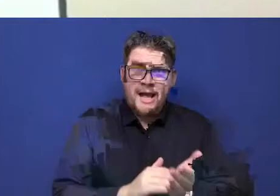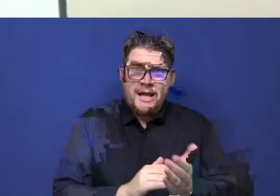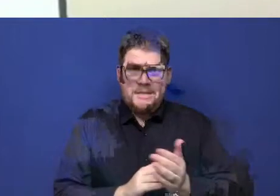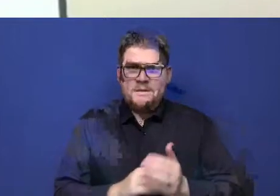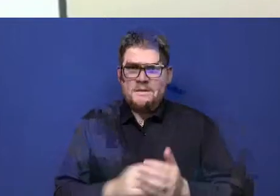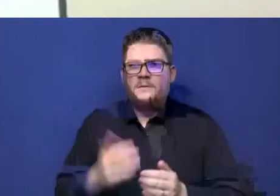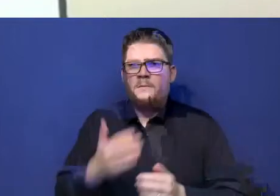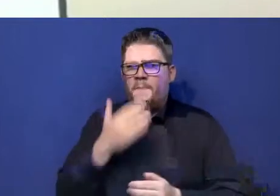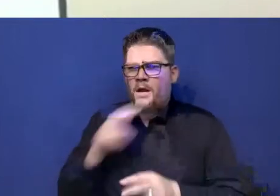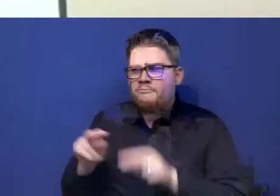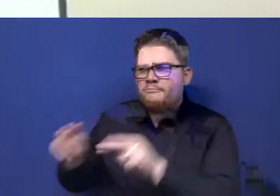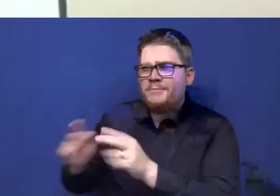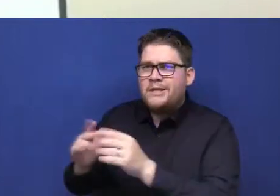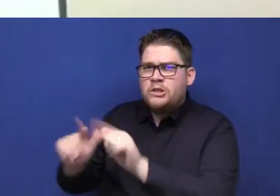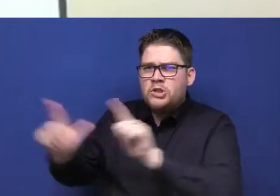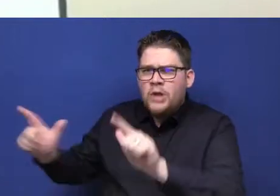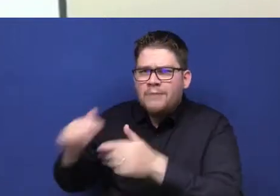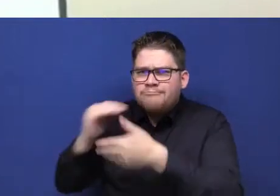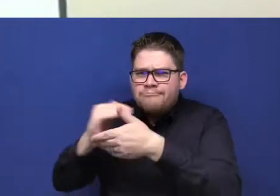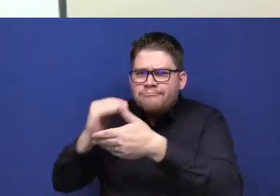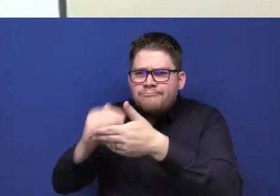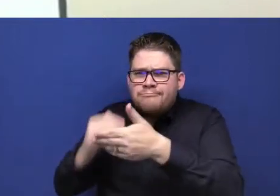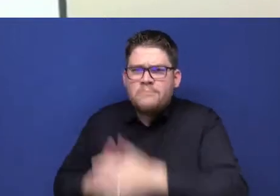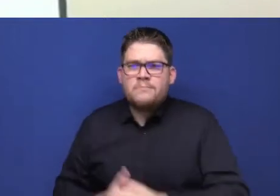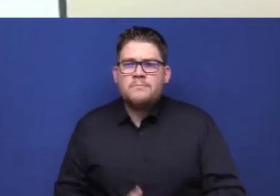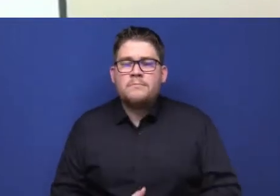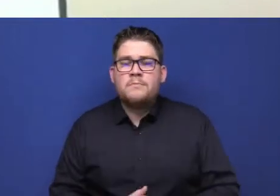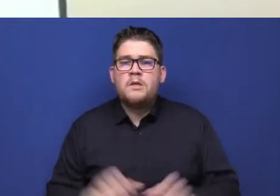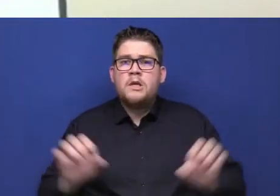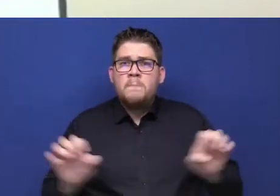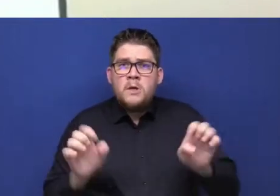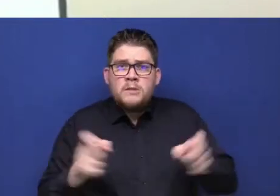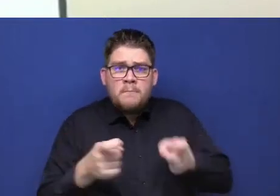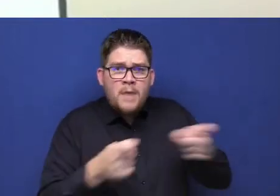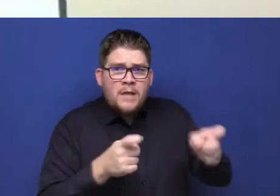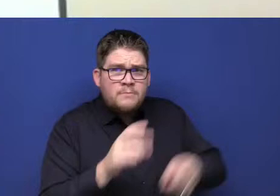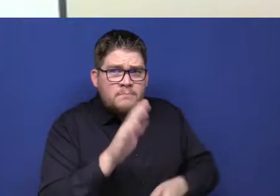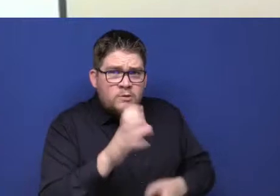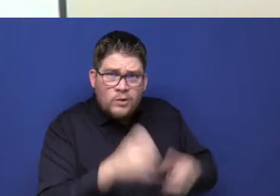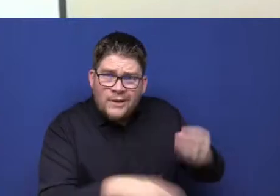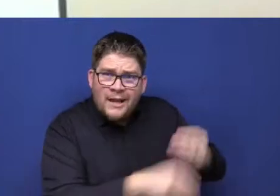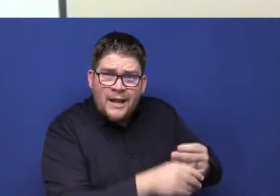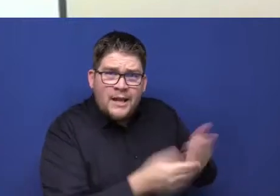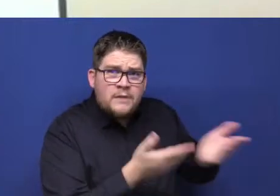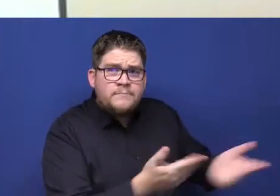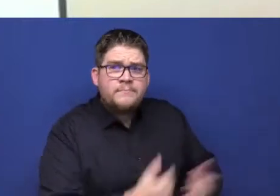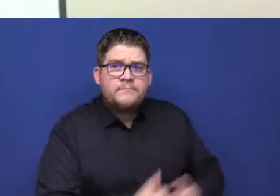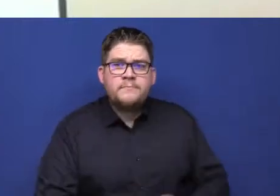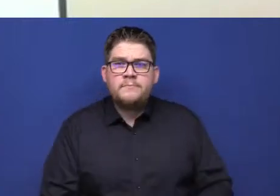Thank you for that. Don't have anything specific to add in terms of exactly how widespread, but I can say that